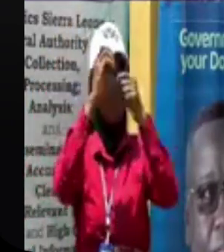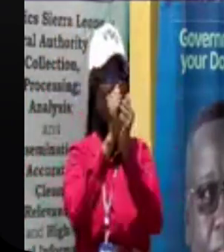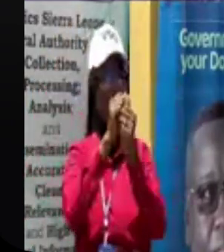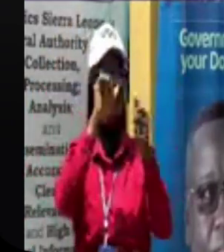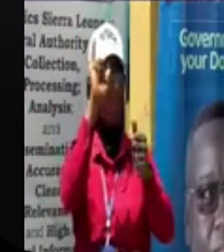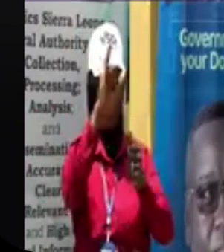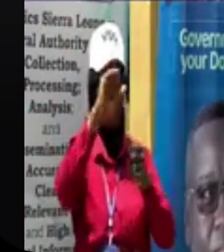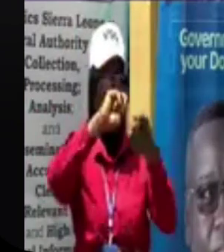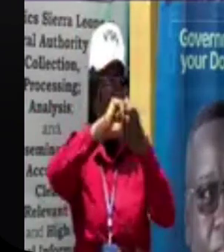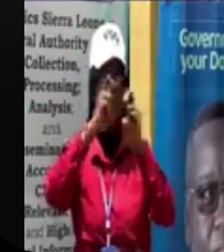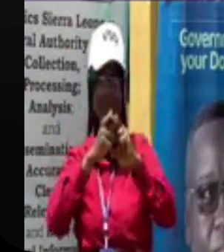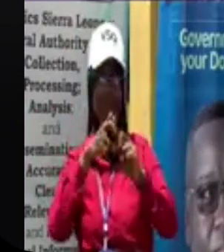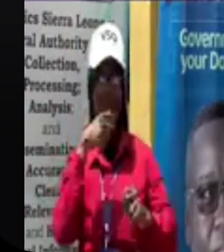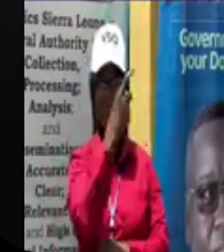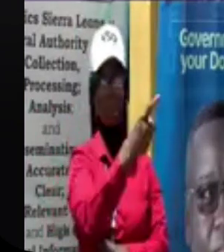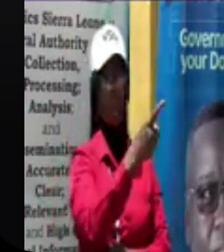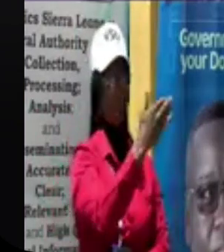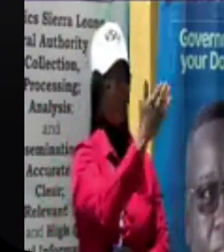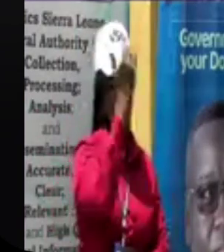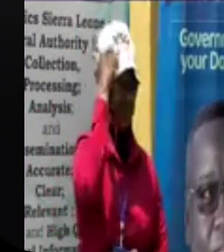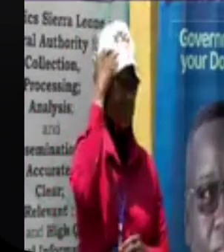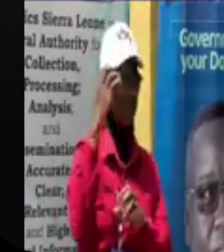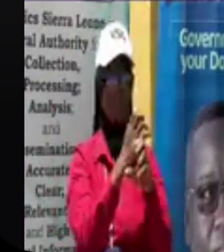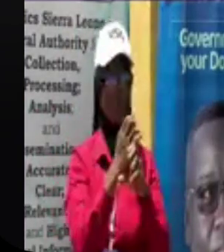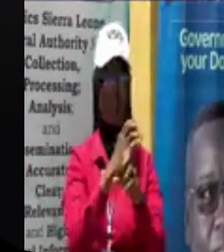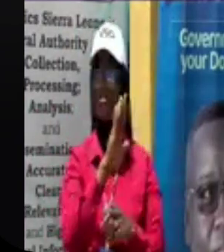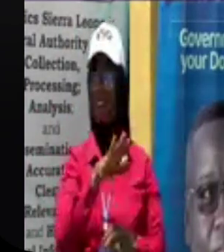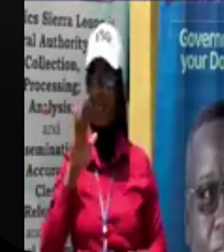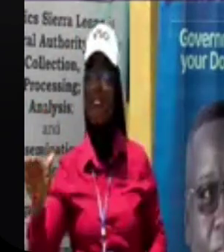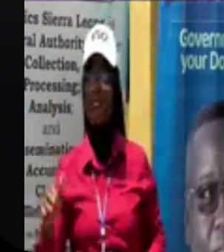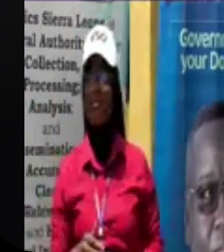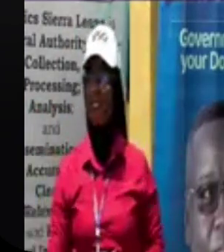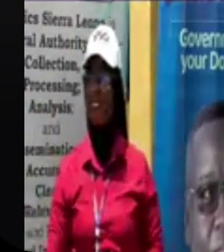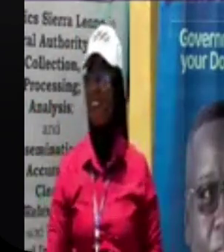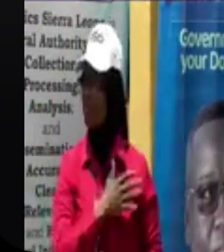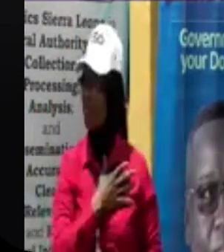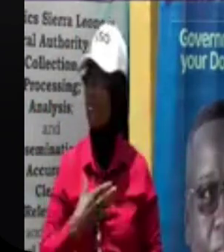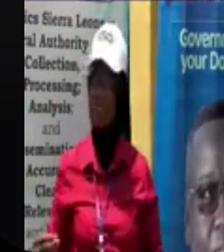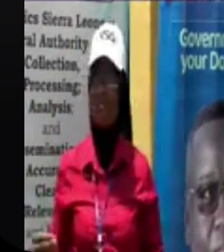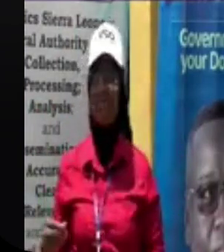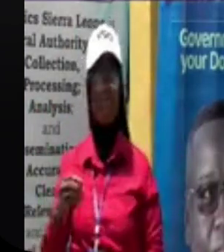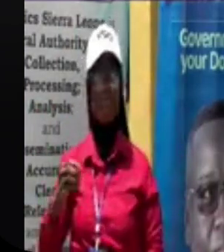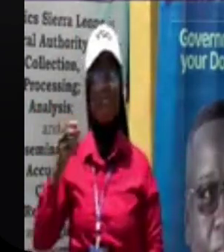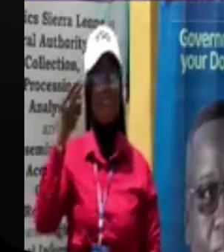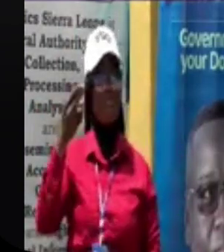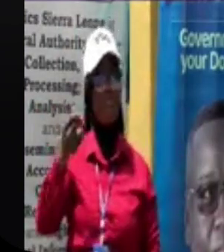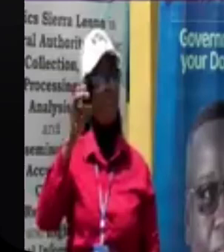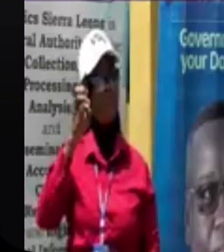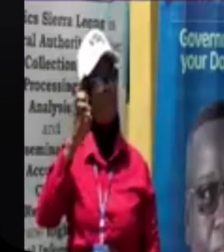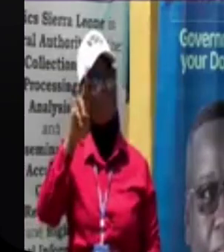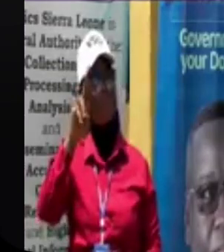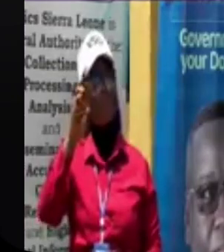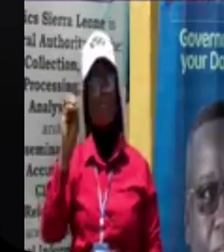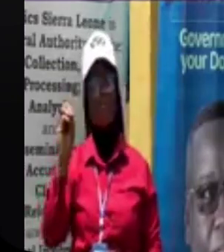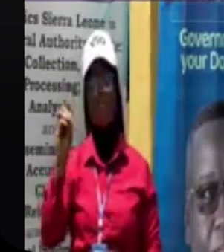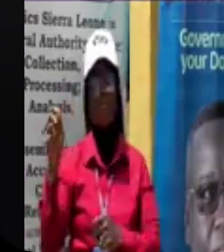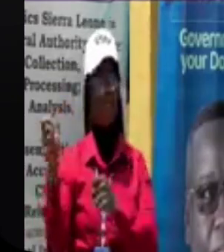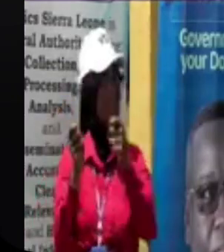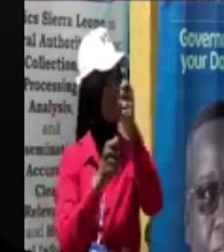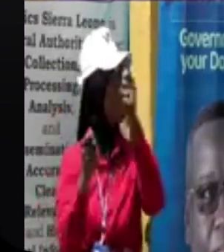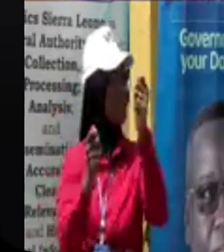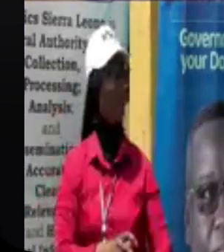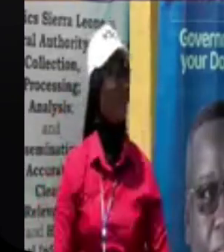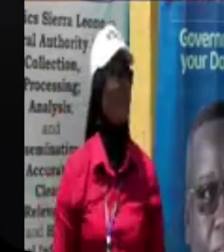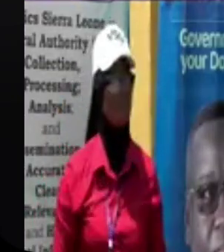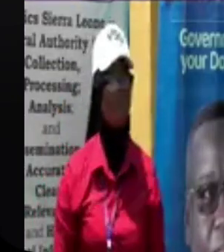circumstances. So I know say we'll go tell him, we'll go take care of him picking there. It's necessary. He's a hero. He's a hero of the Fire Force. Fire Force,